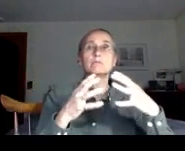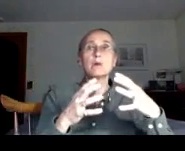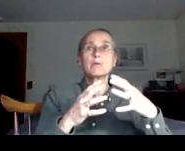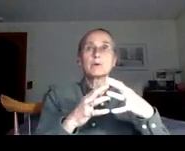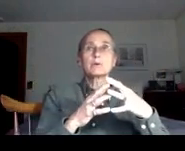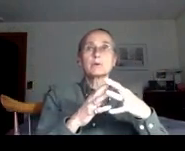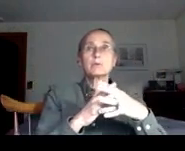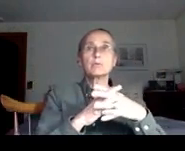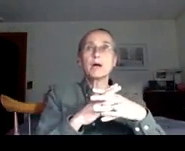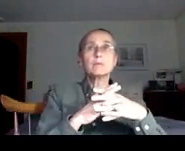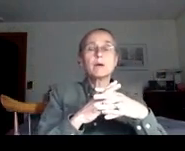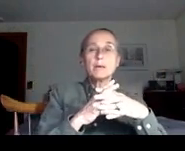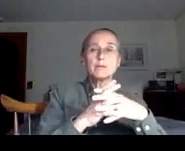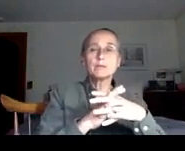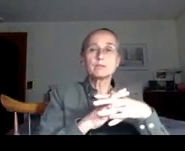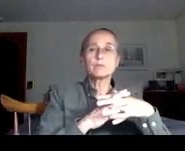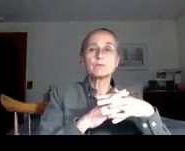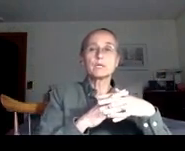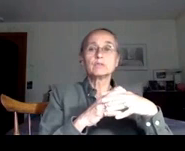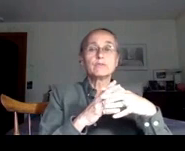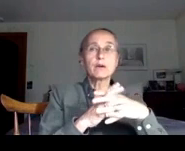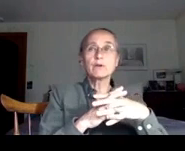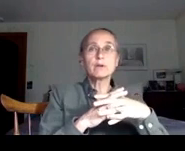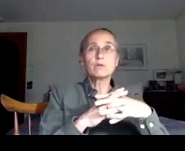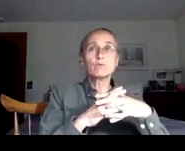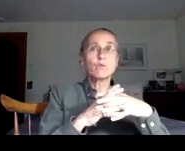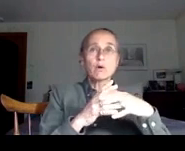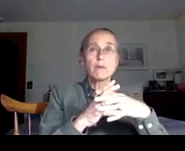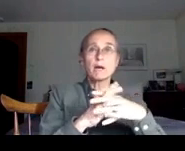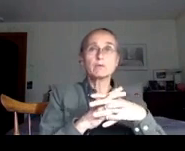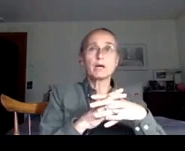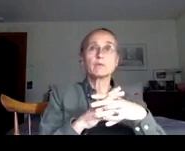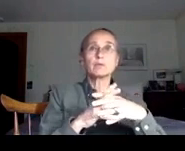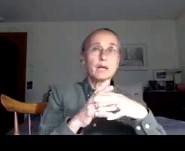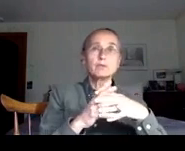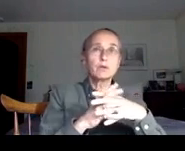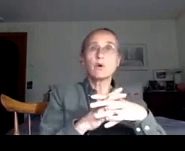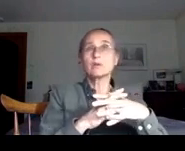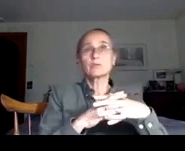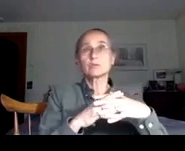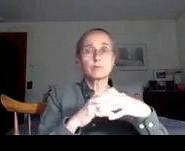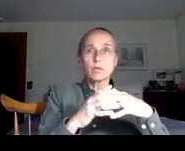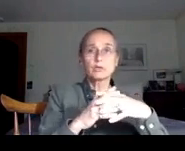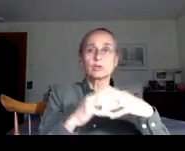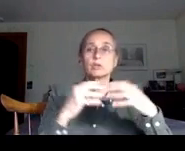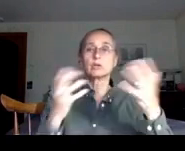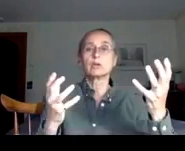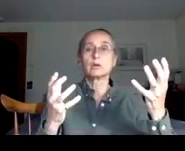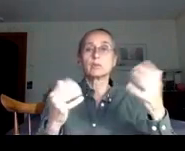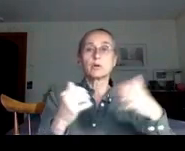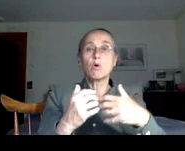means mother, put on my bathing suit. It's very warm out. I would like to go under the